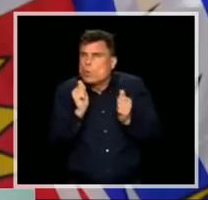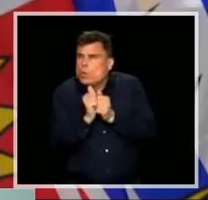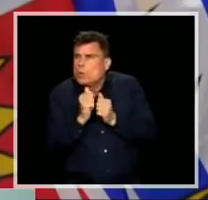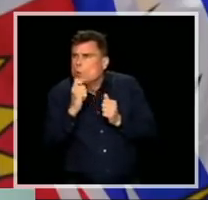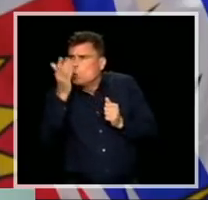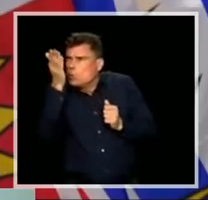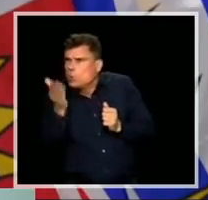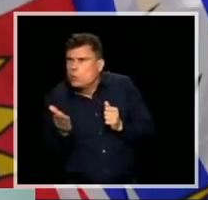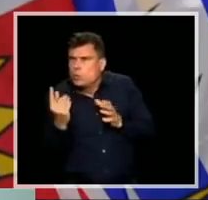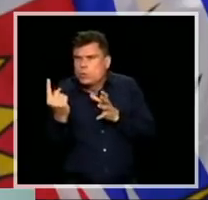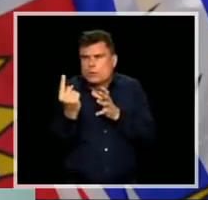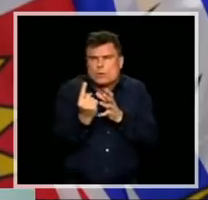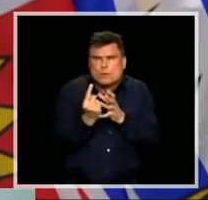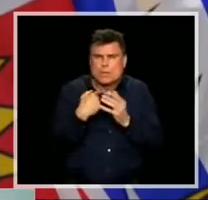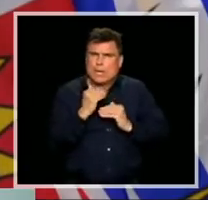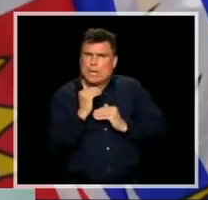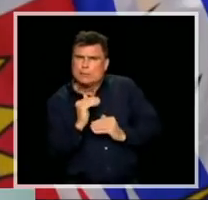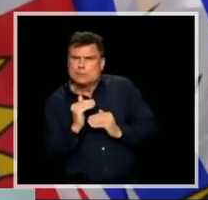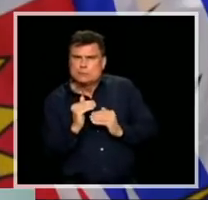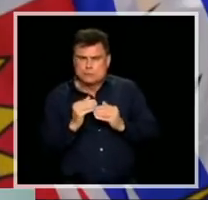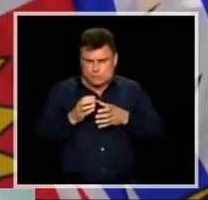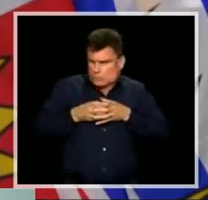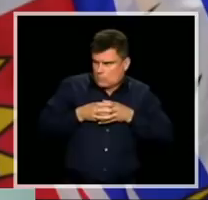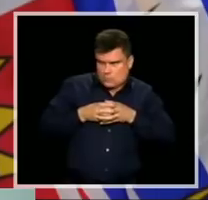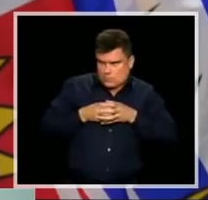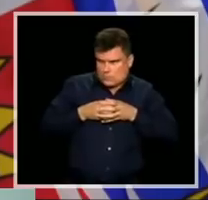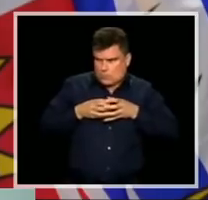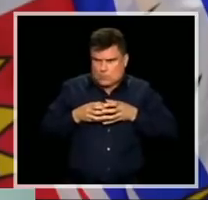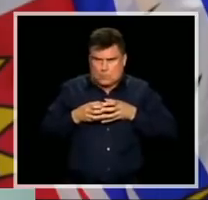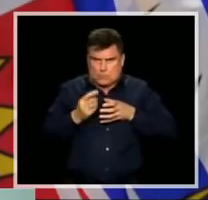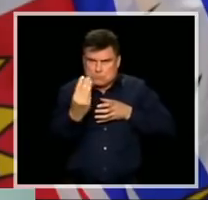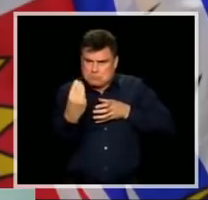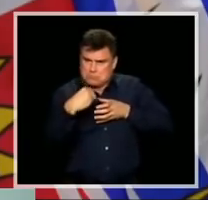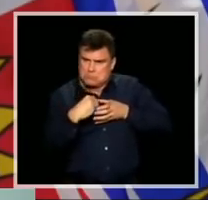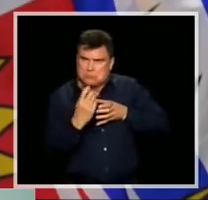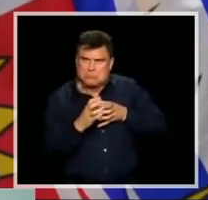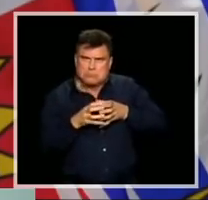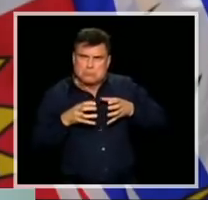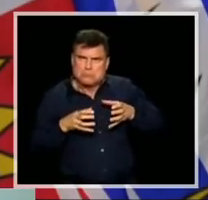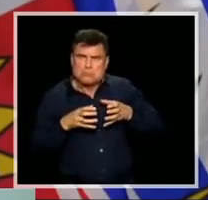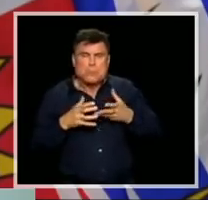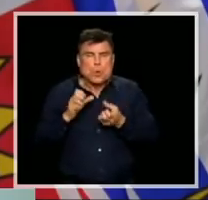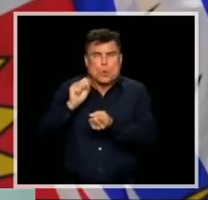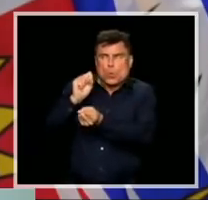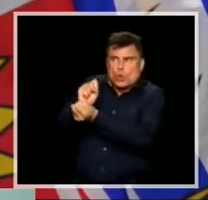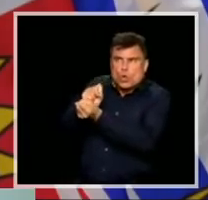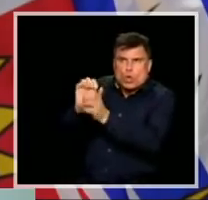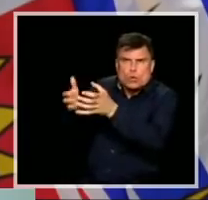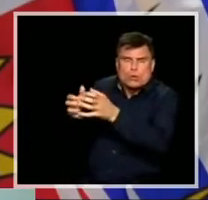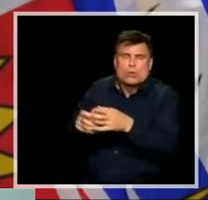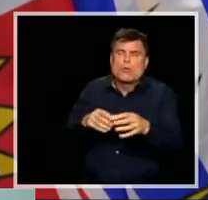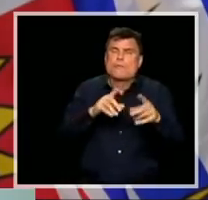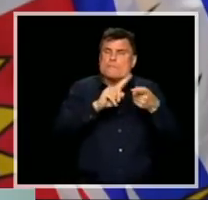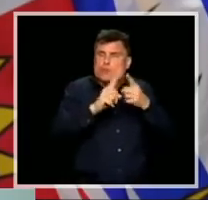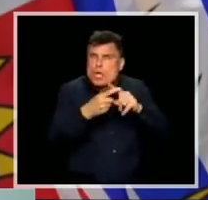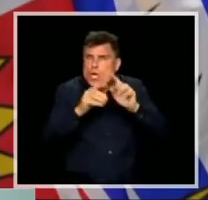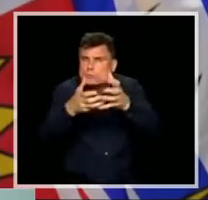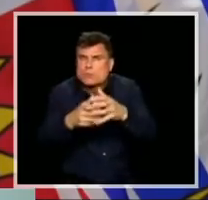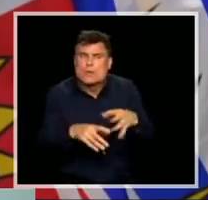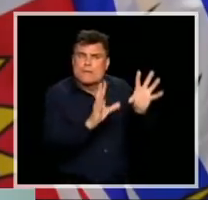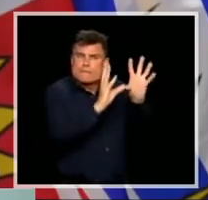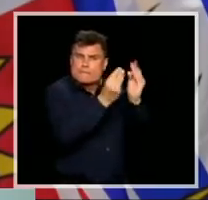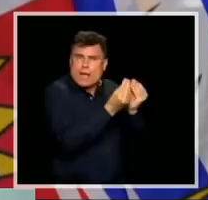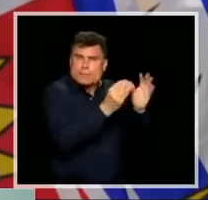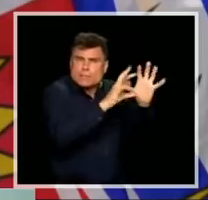Hi, Dr. Henry. Thank you so much for taking my question. You did touch about this with schools reopening. Just looking